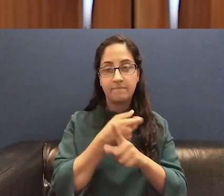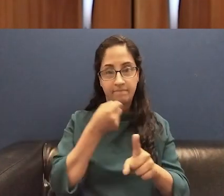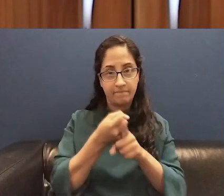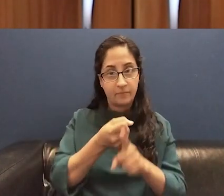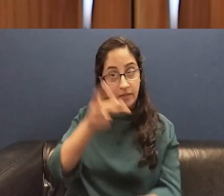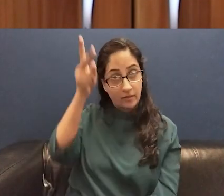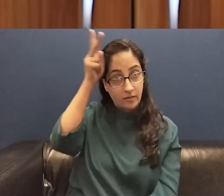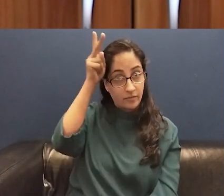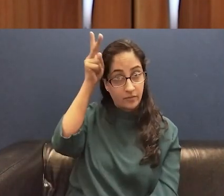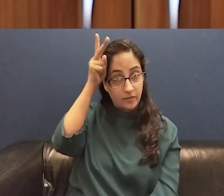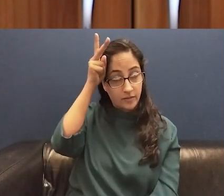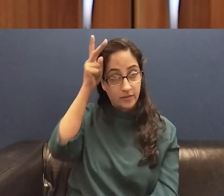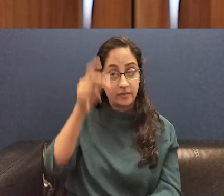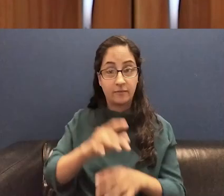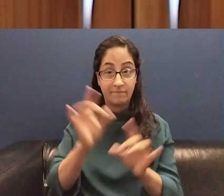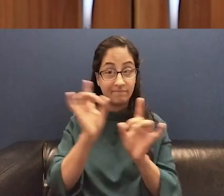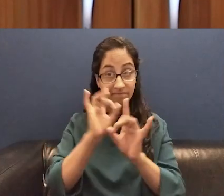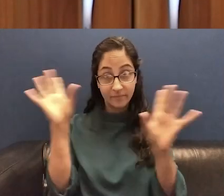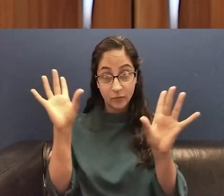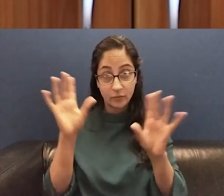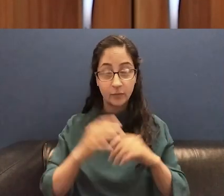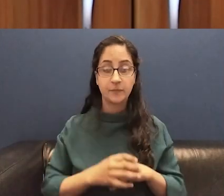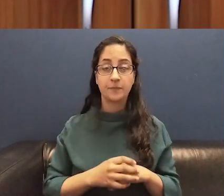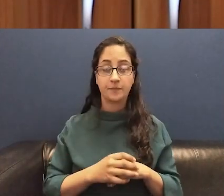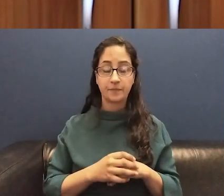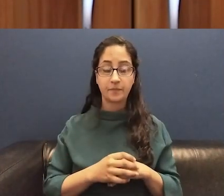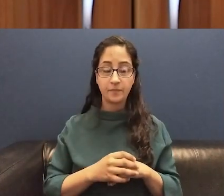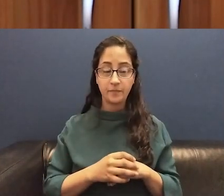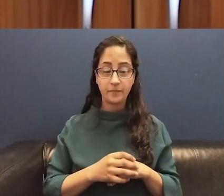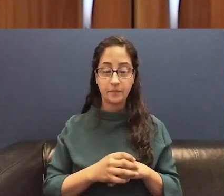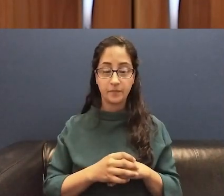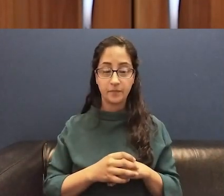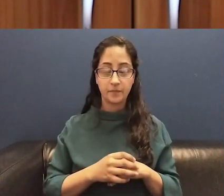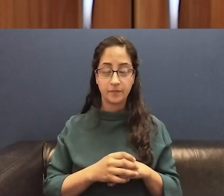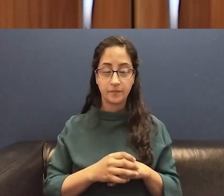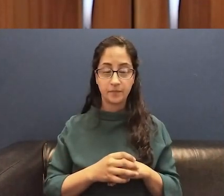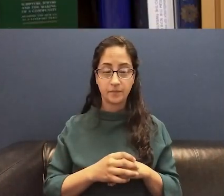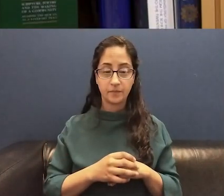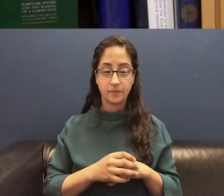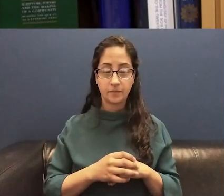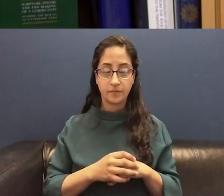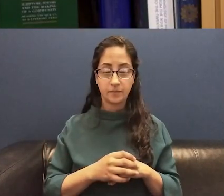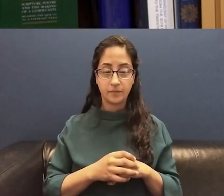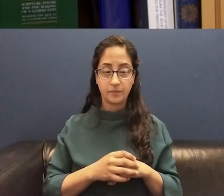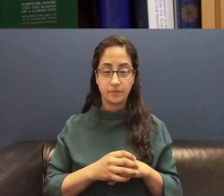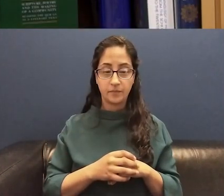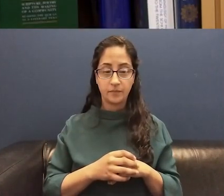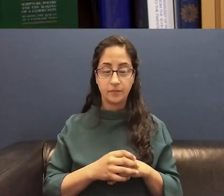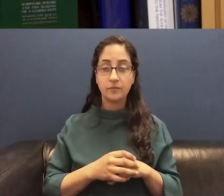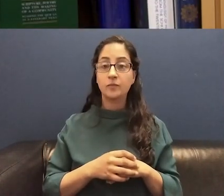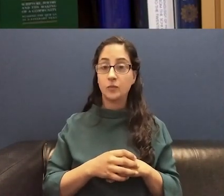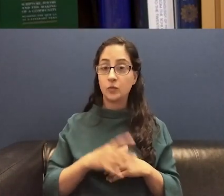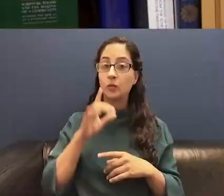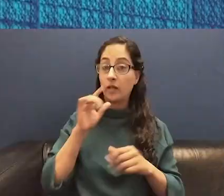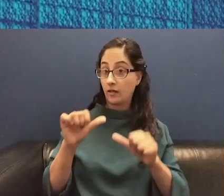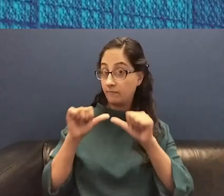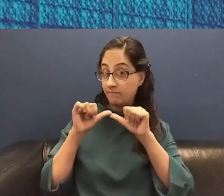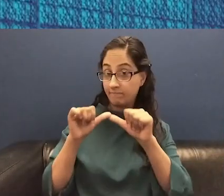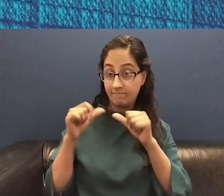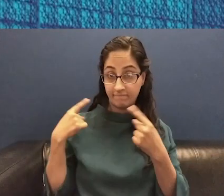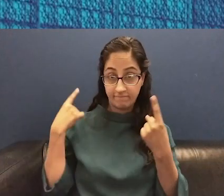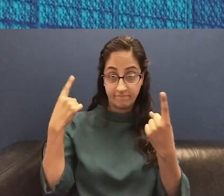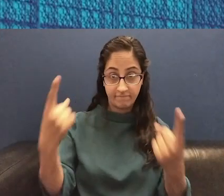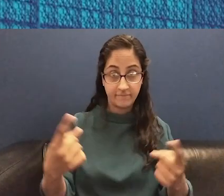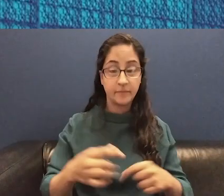also attention to the overall longer-term development in Afghanistan continues. Thank you, Dr. Najmuddin. The